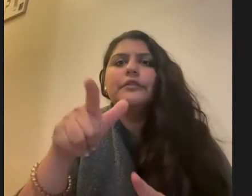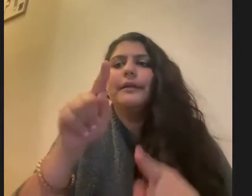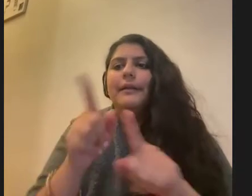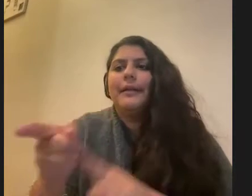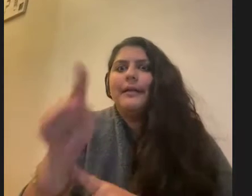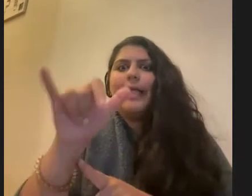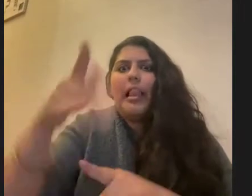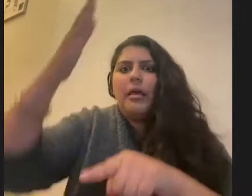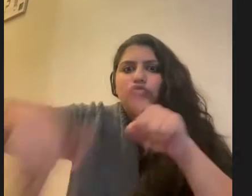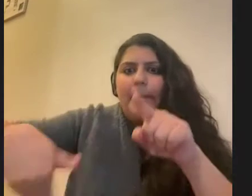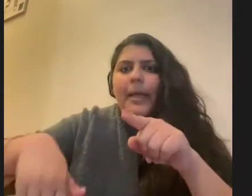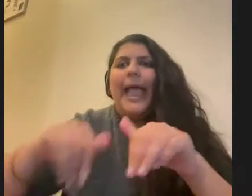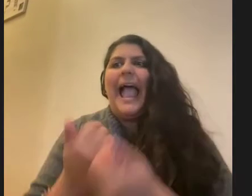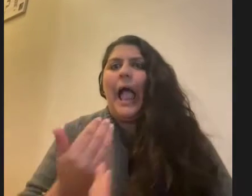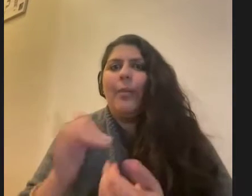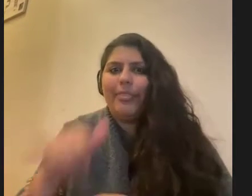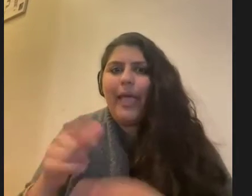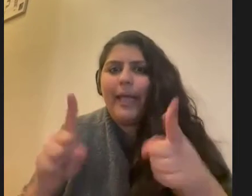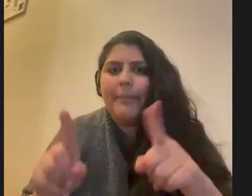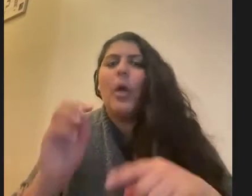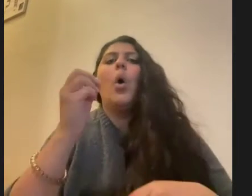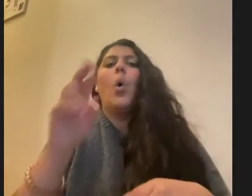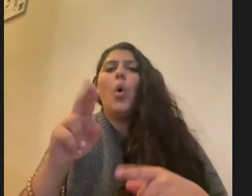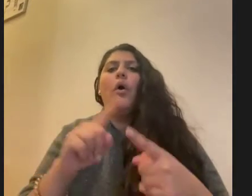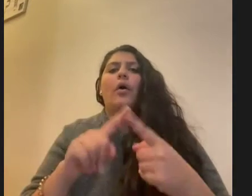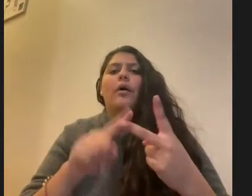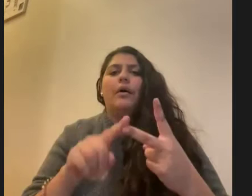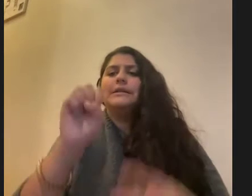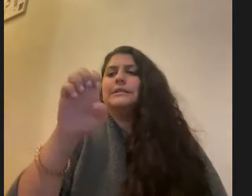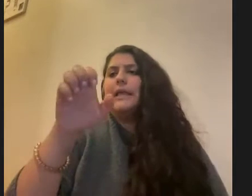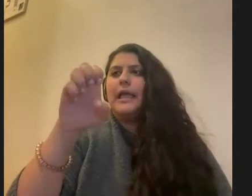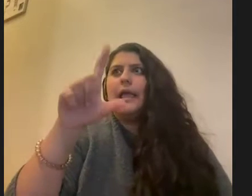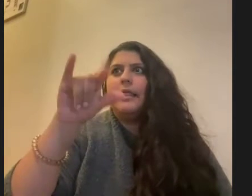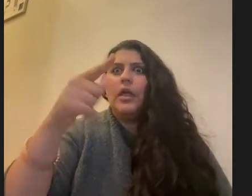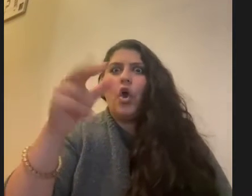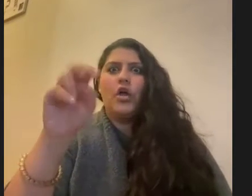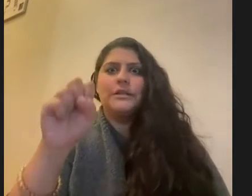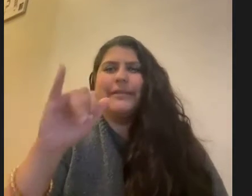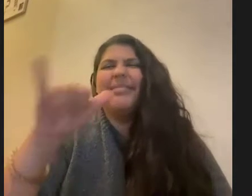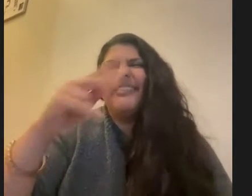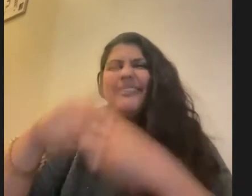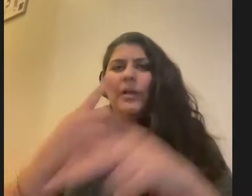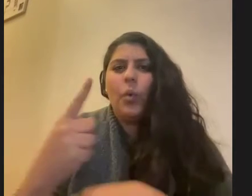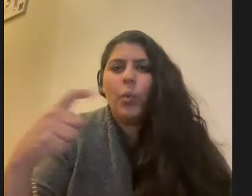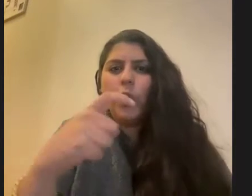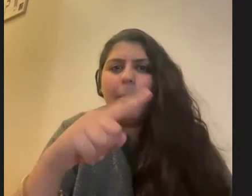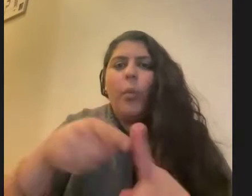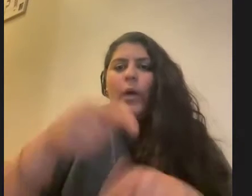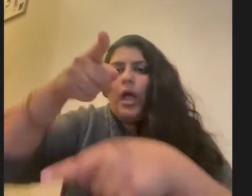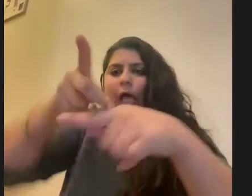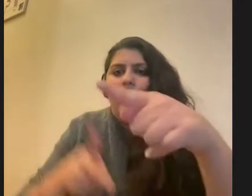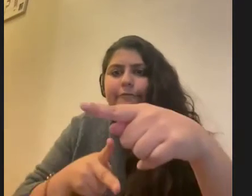his tail, or like there's C. elegans, which is a type of worm that when you cut them in half, they can